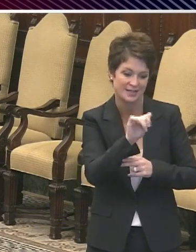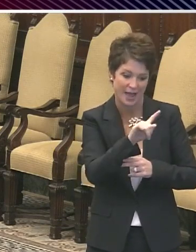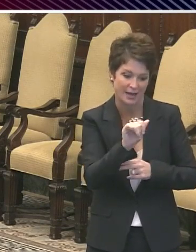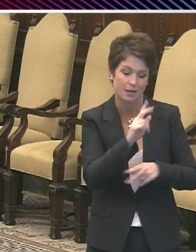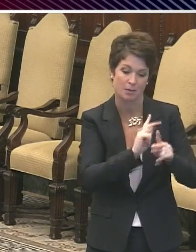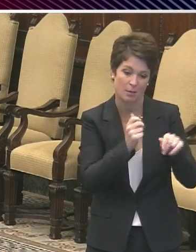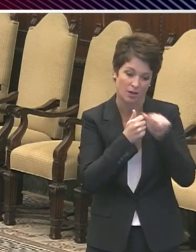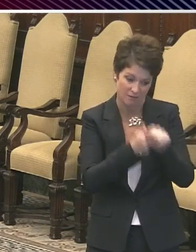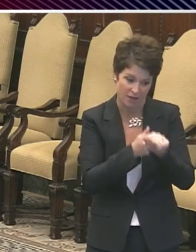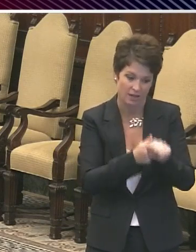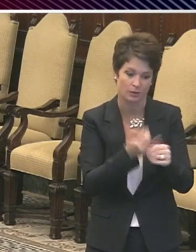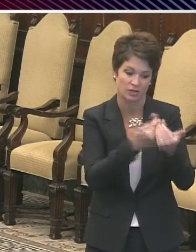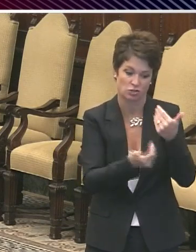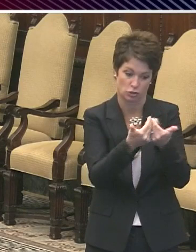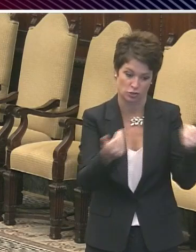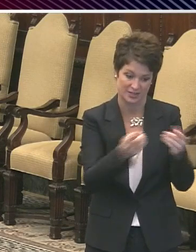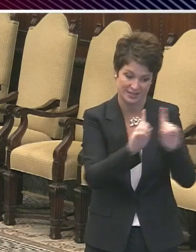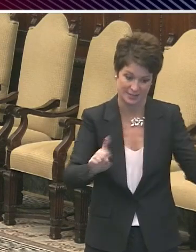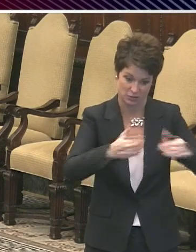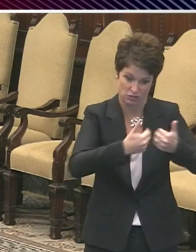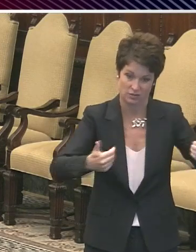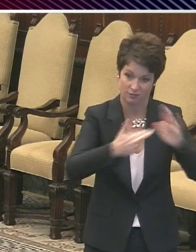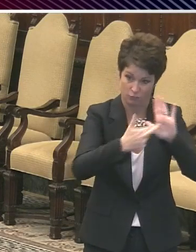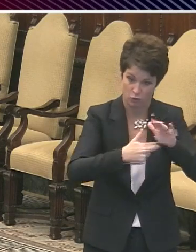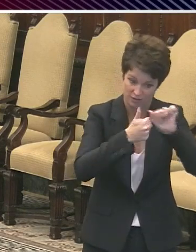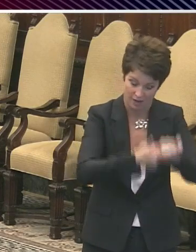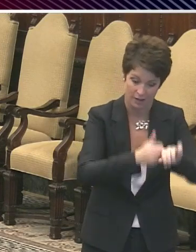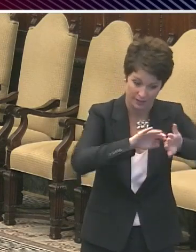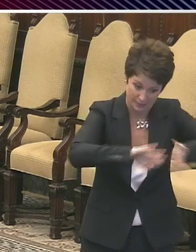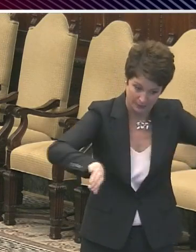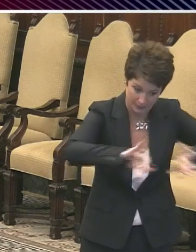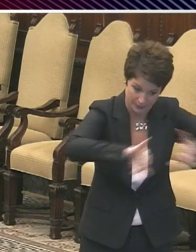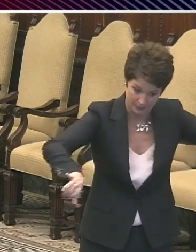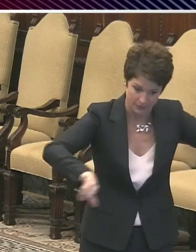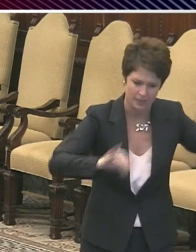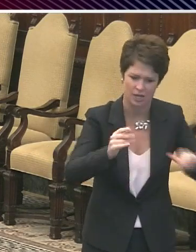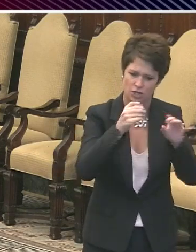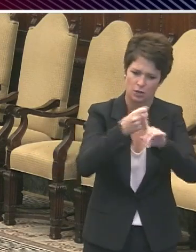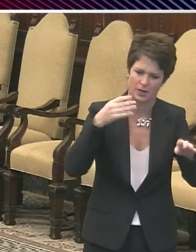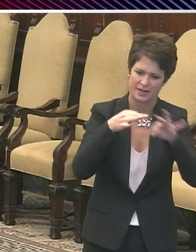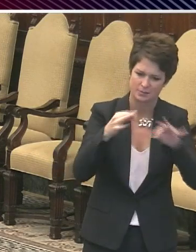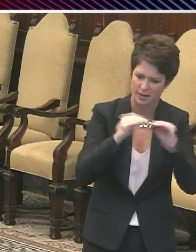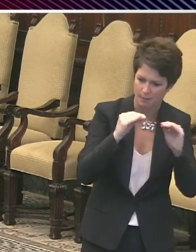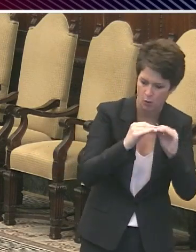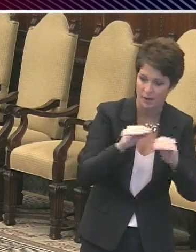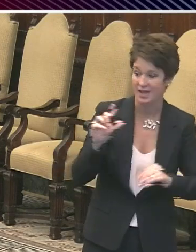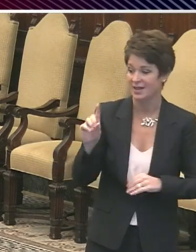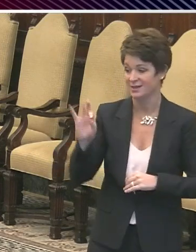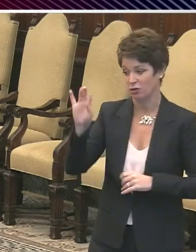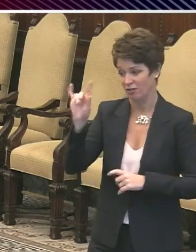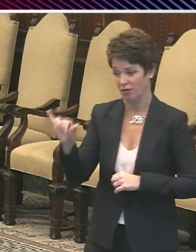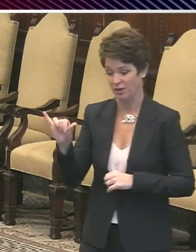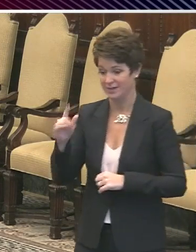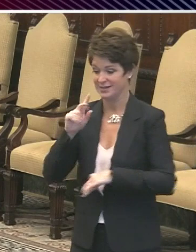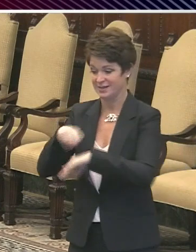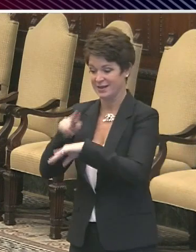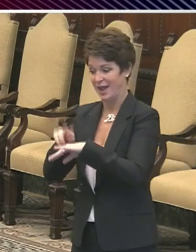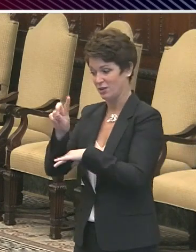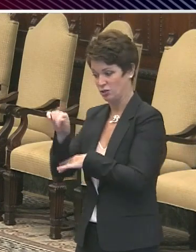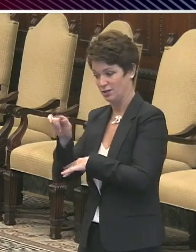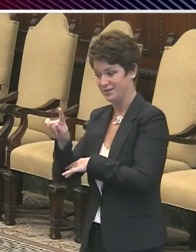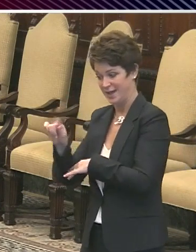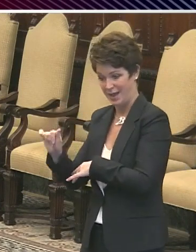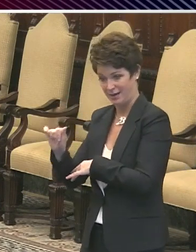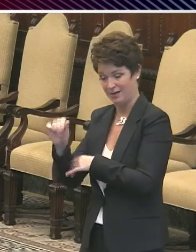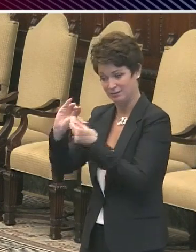following social distancing rules. Can you go into a little more detail about that? There is national data that I've seen